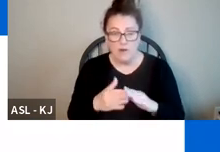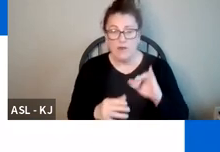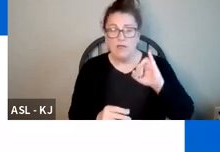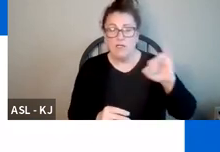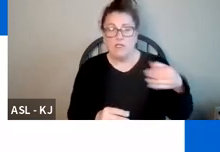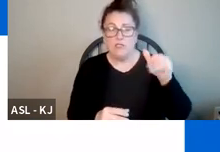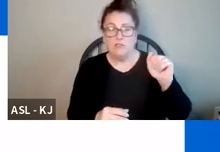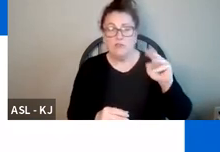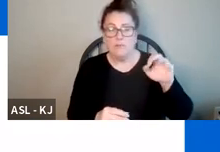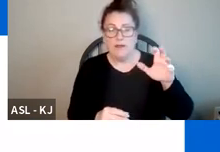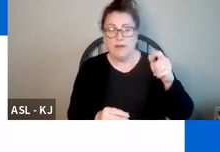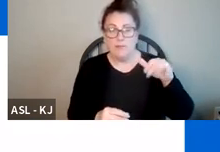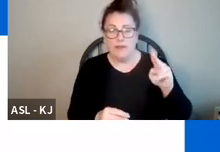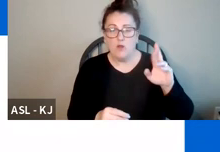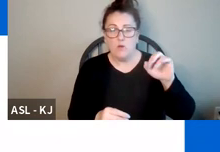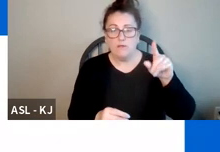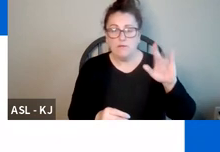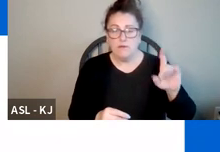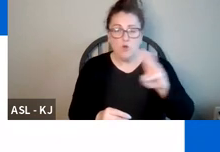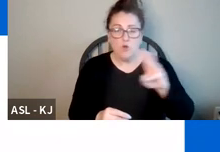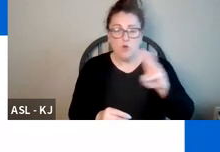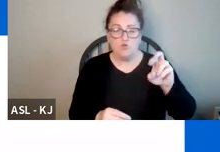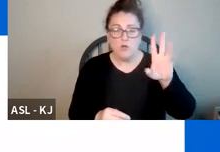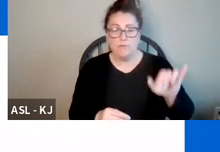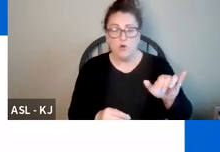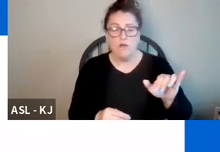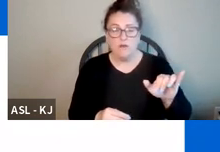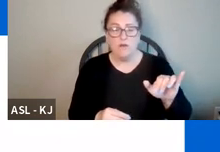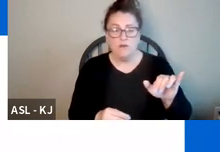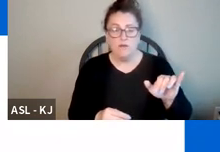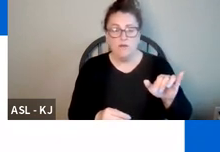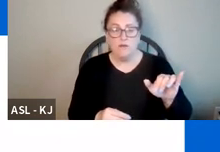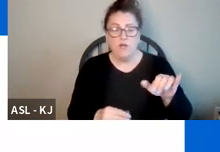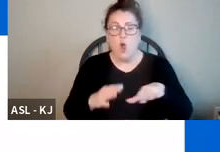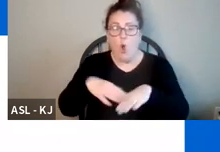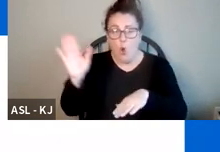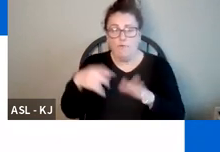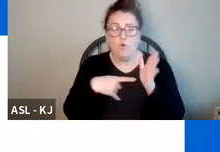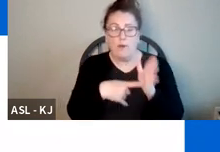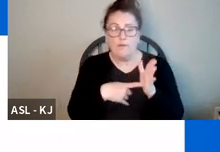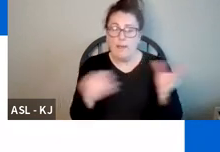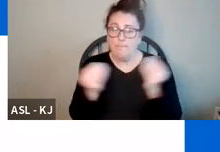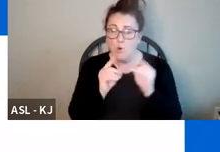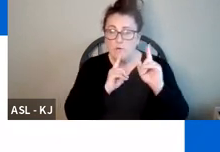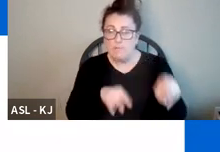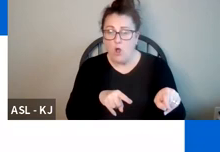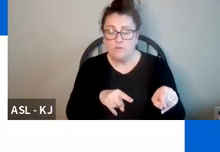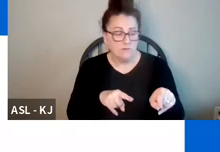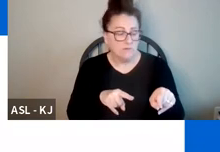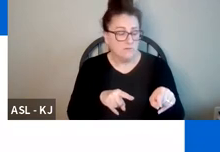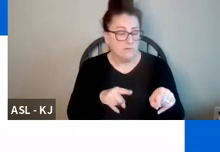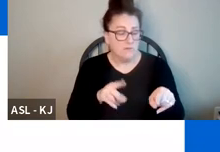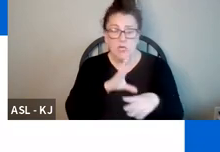Plain, Roslindale, and West Roxbury were somewhat overrepresented, where more respondents, a greater